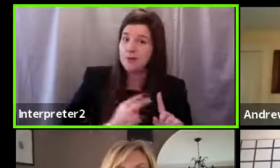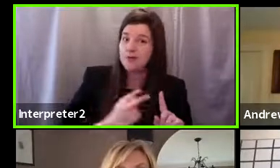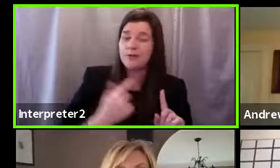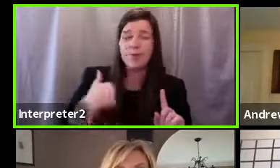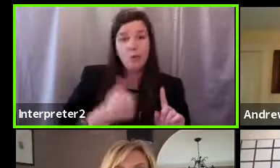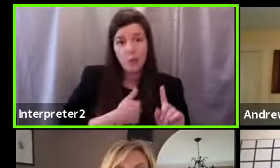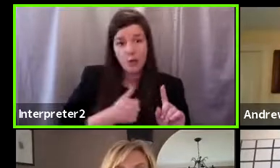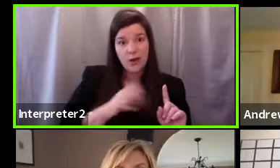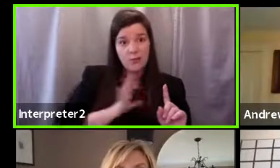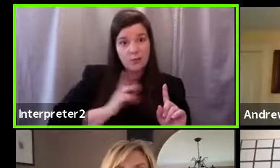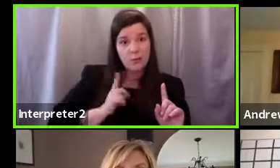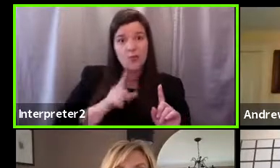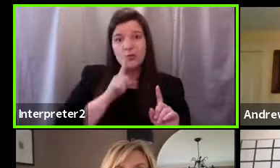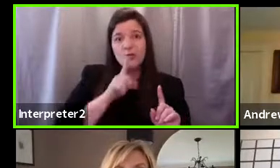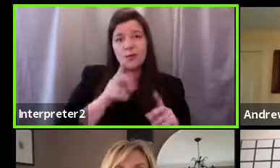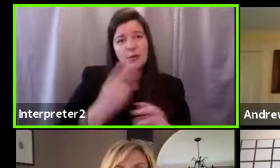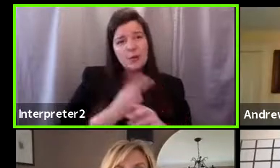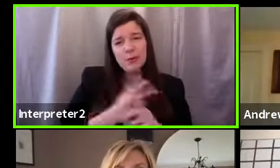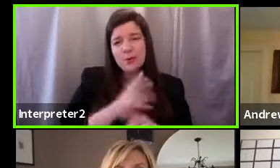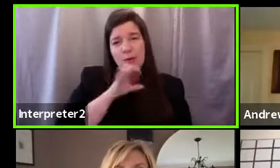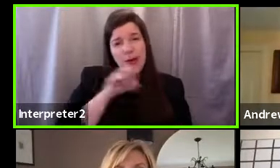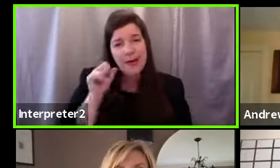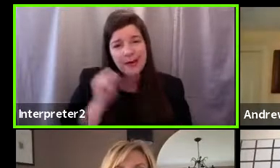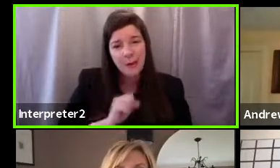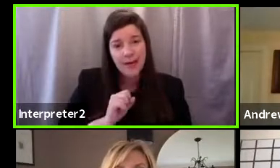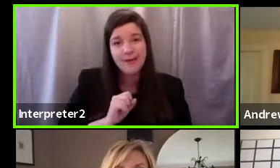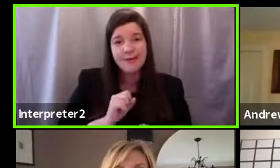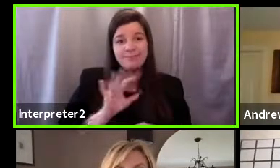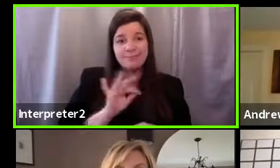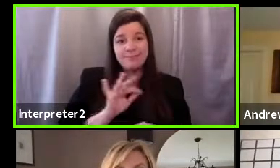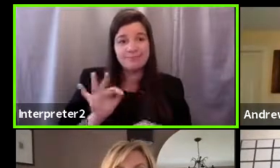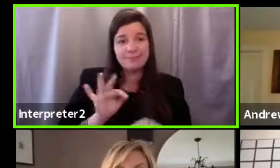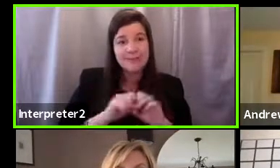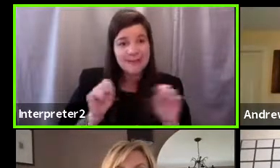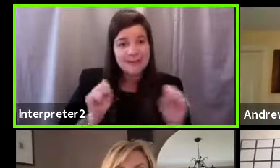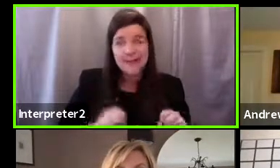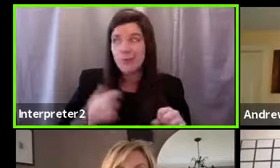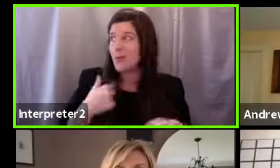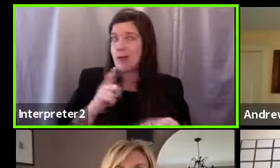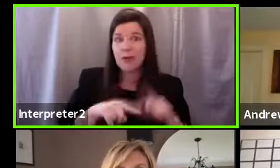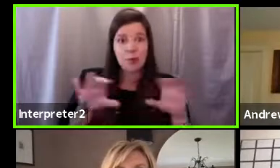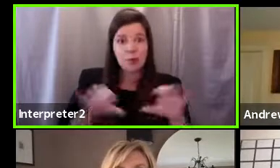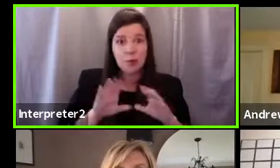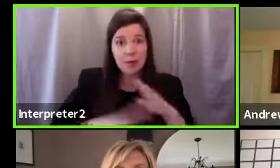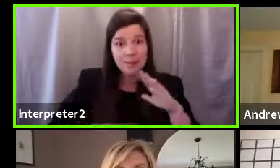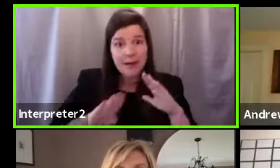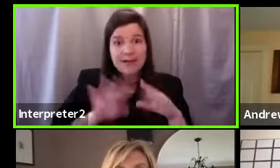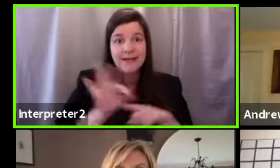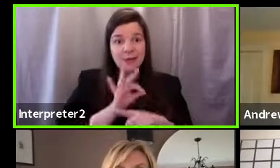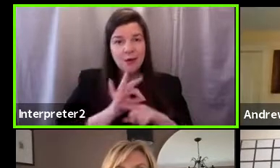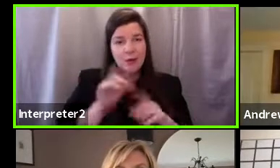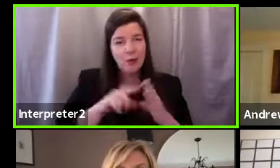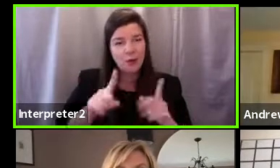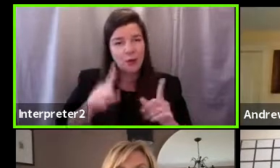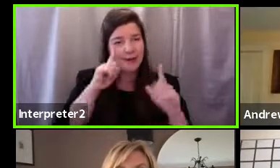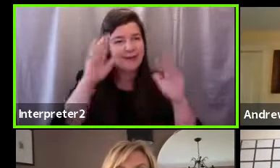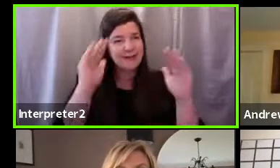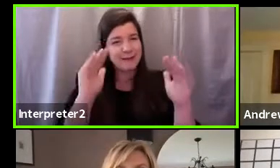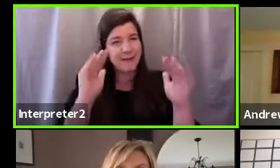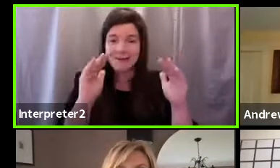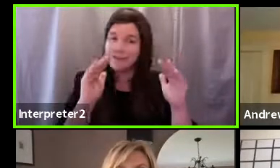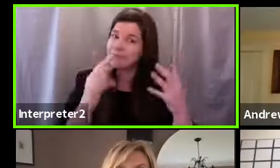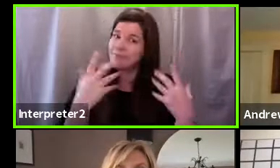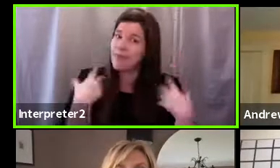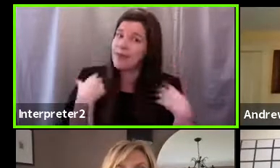that's using really antiquated systems, can't do a lot of really basic functions we would expect Health Occupation Board to be